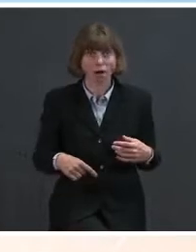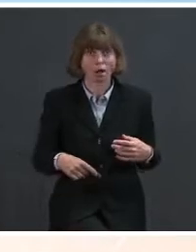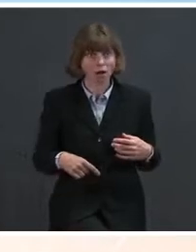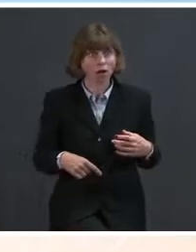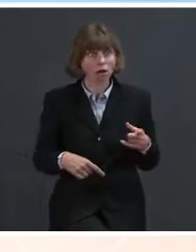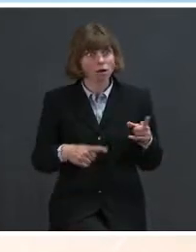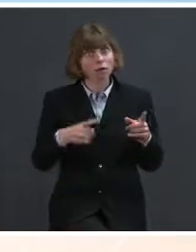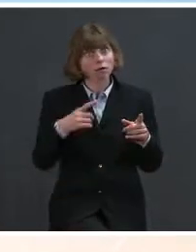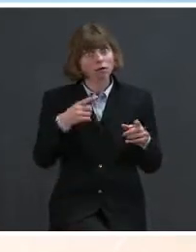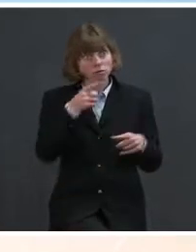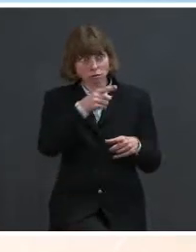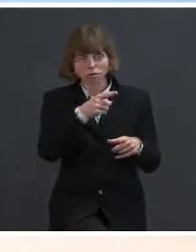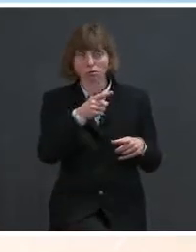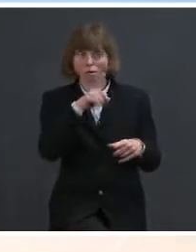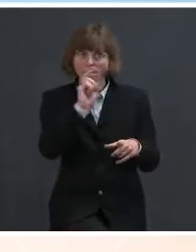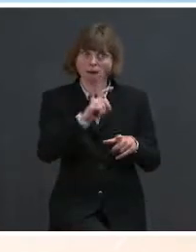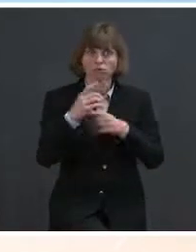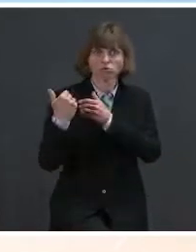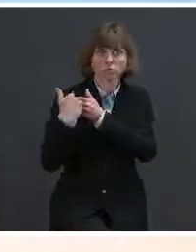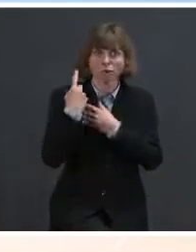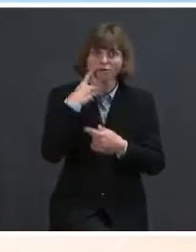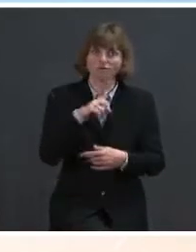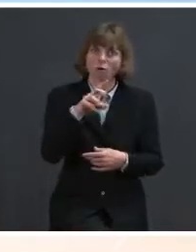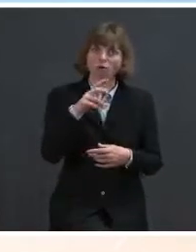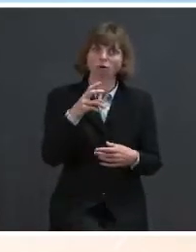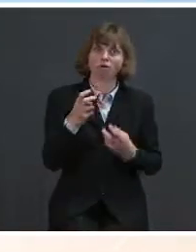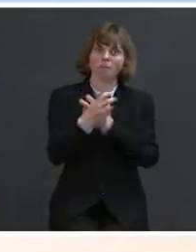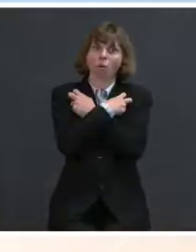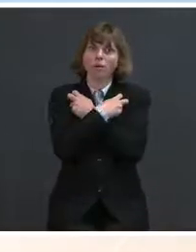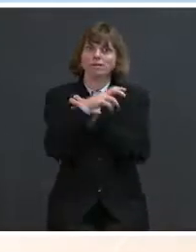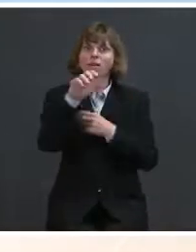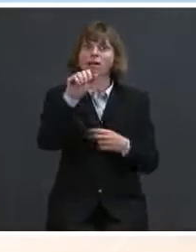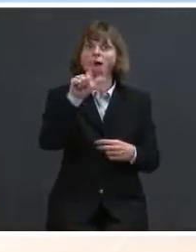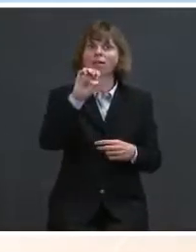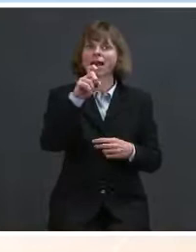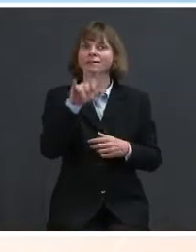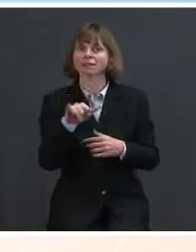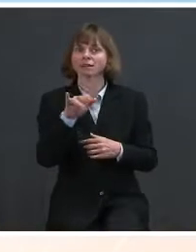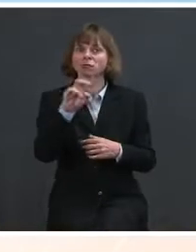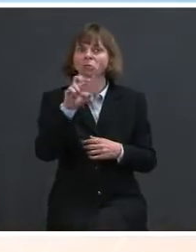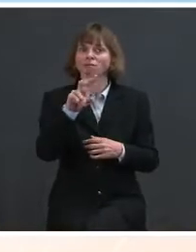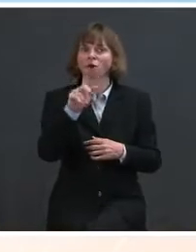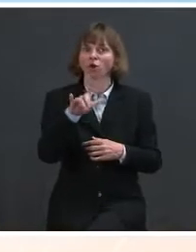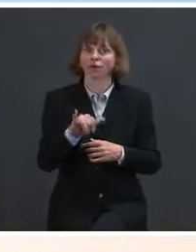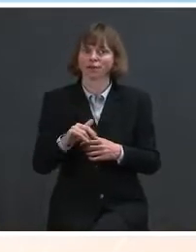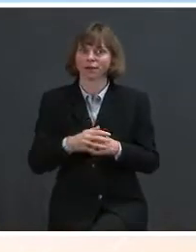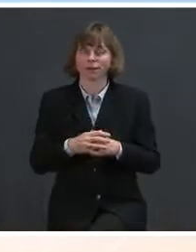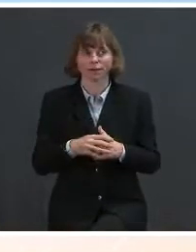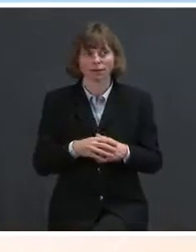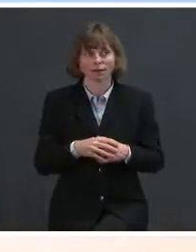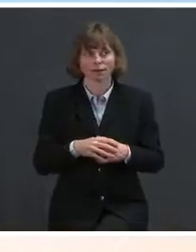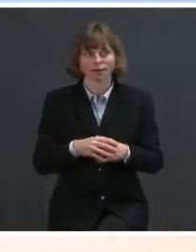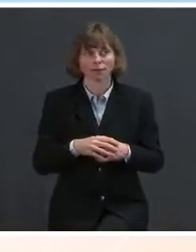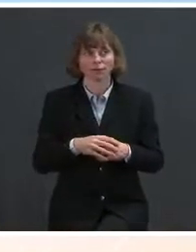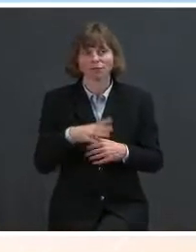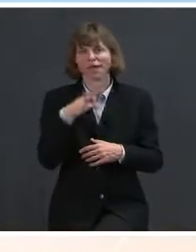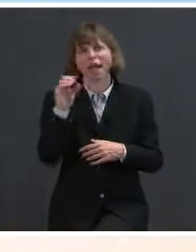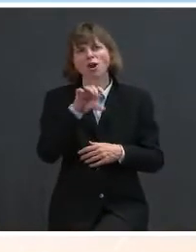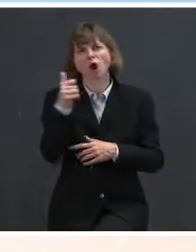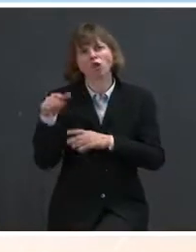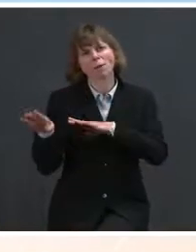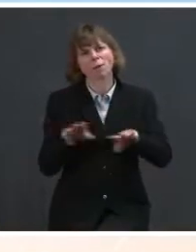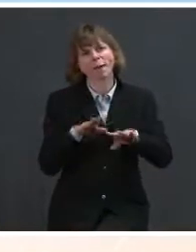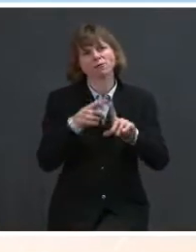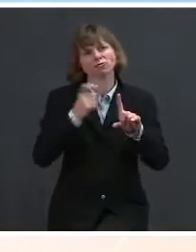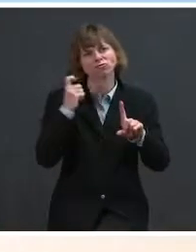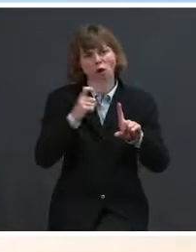of Alexei Navalny, and preparing additional responses to other malign actions that Russia has conducted. And as far as China